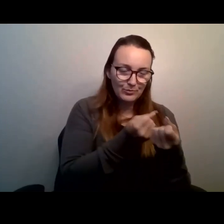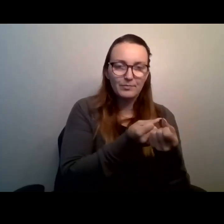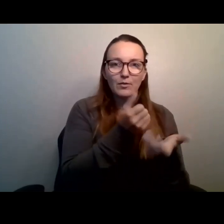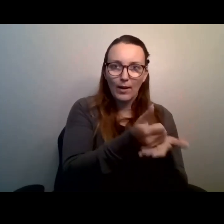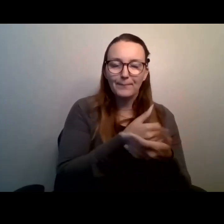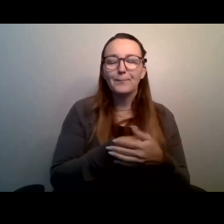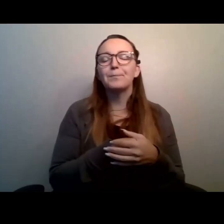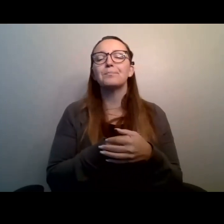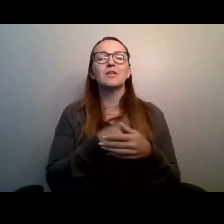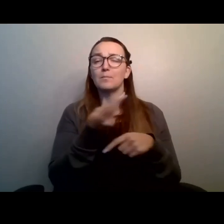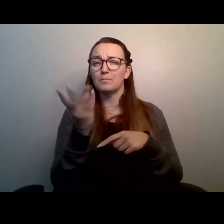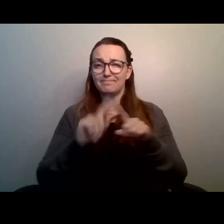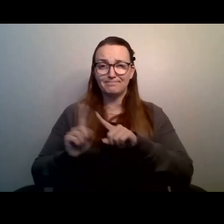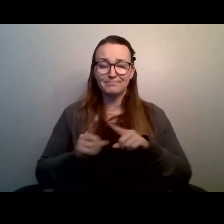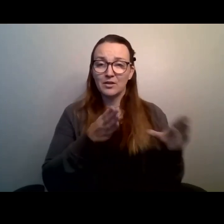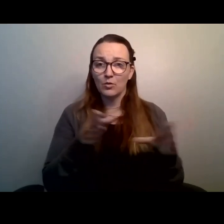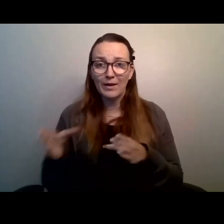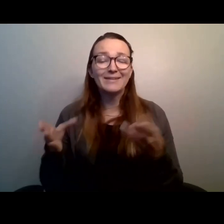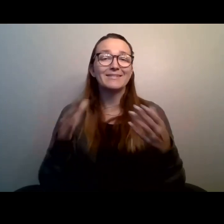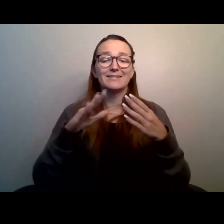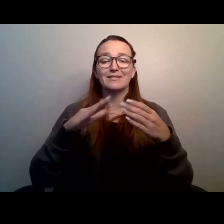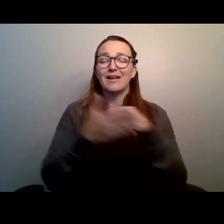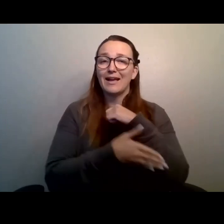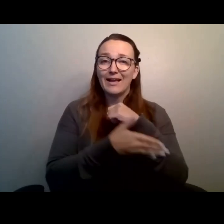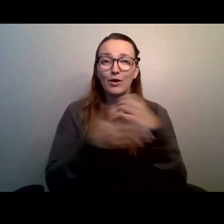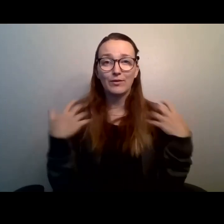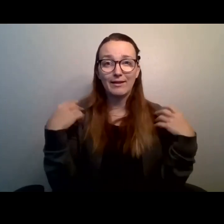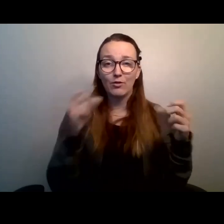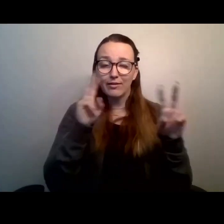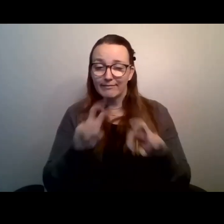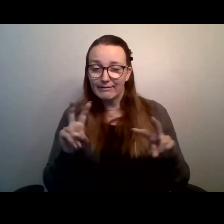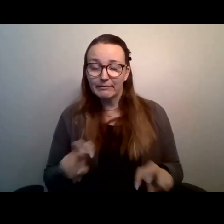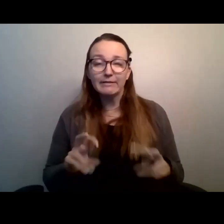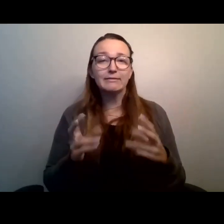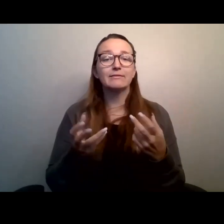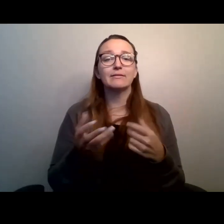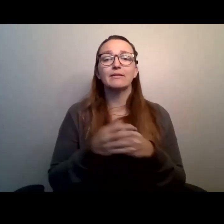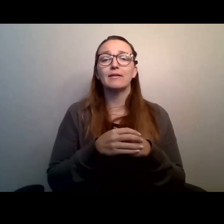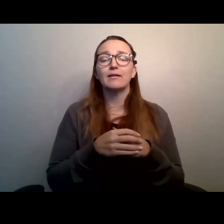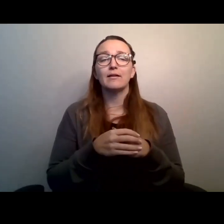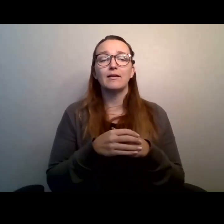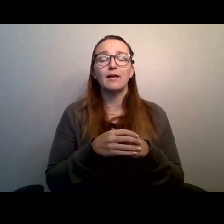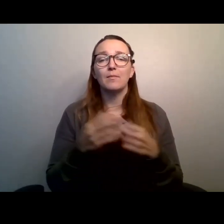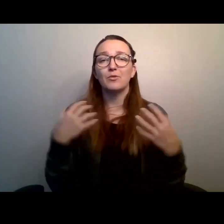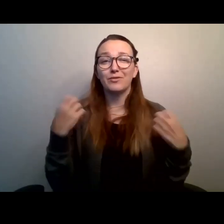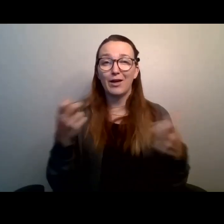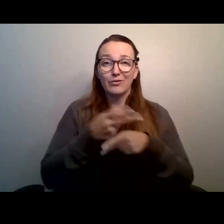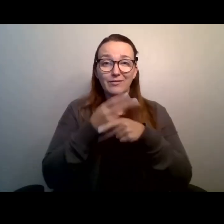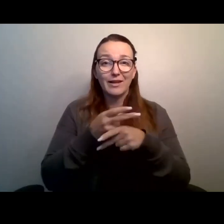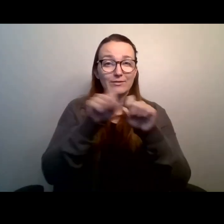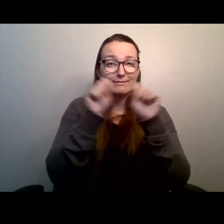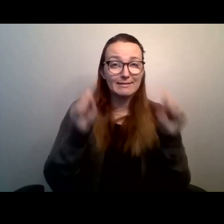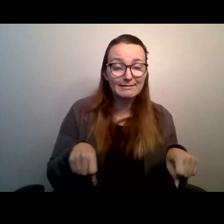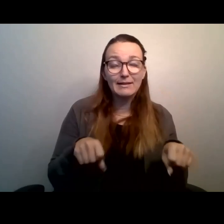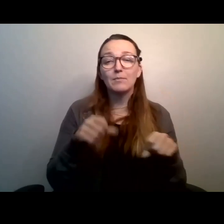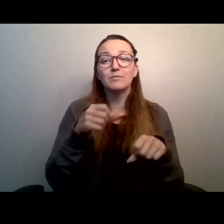like county health assessments. Most health care systems, hospital systems are